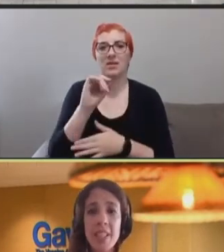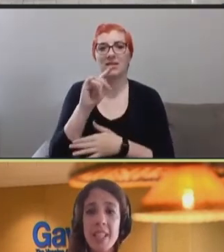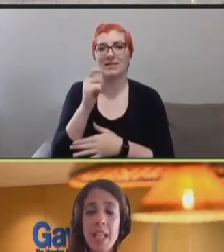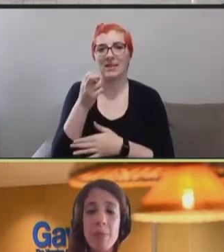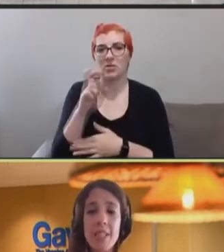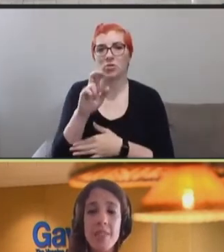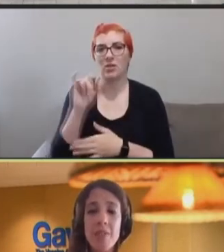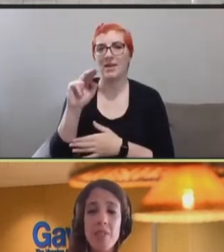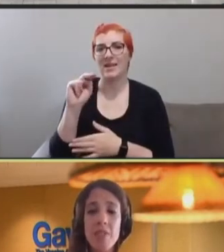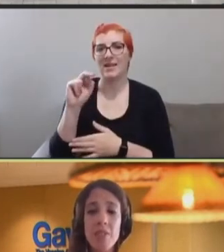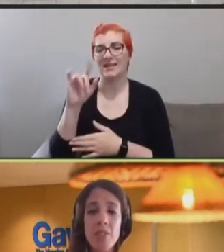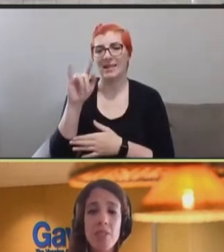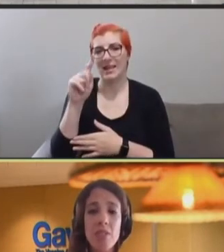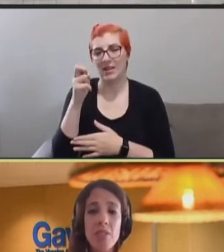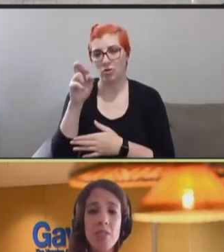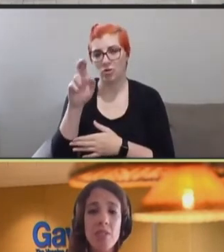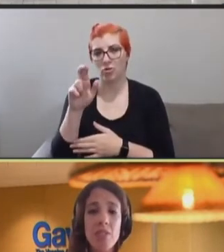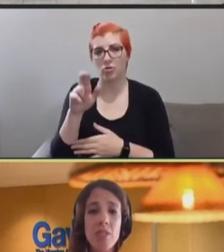Next slide, please.